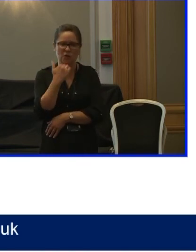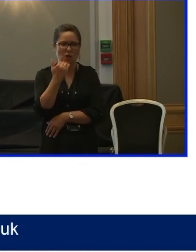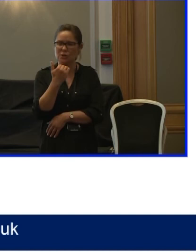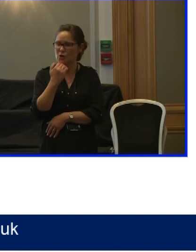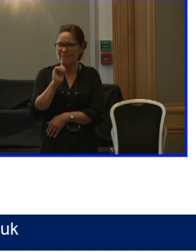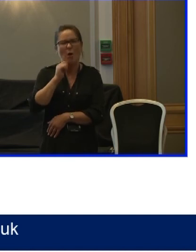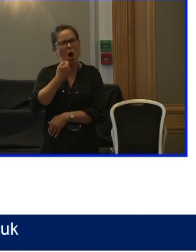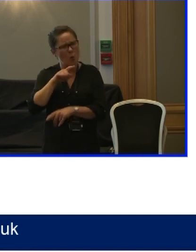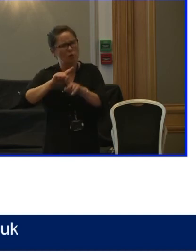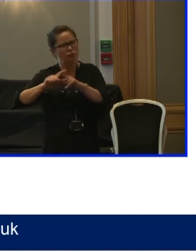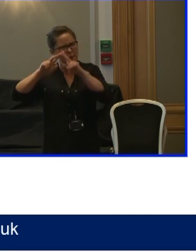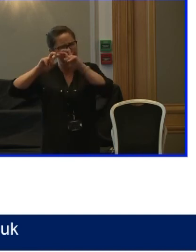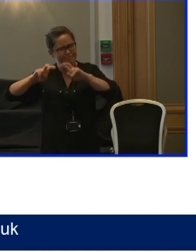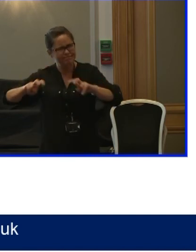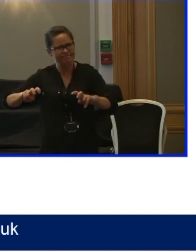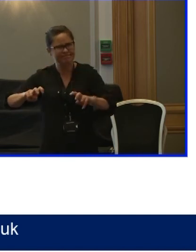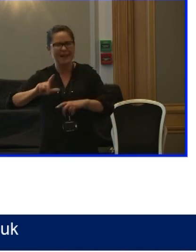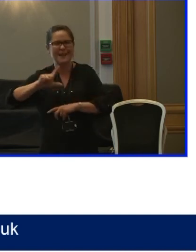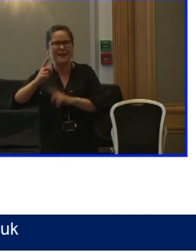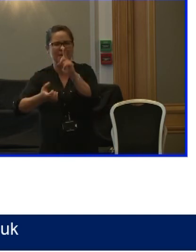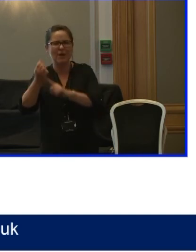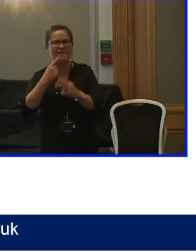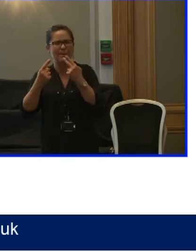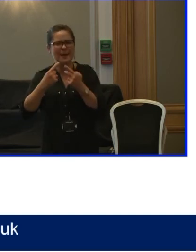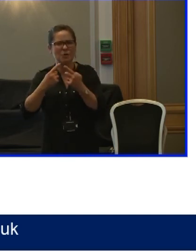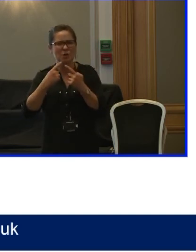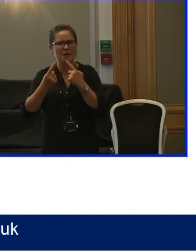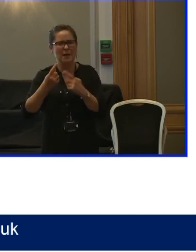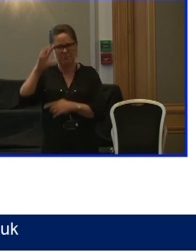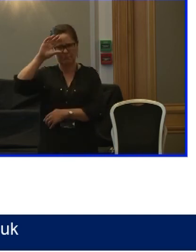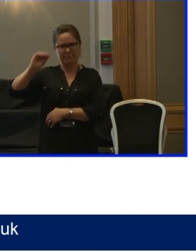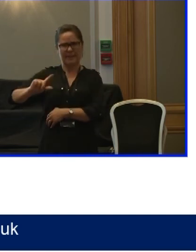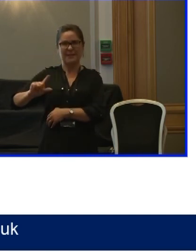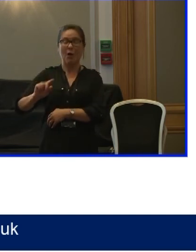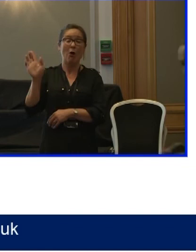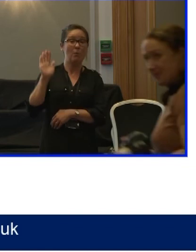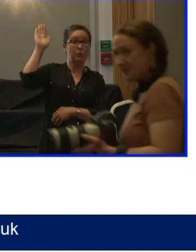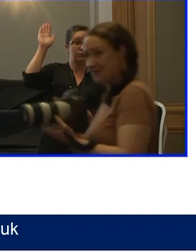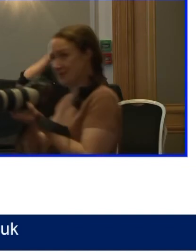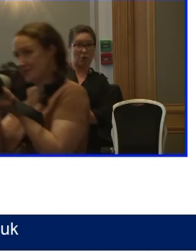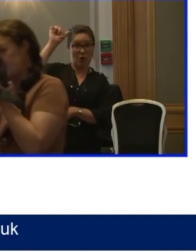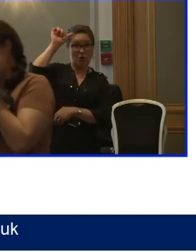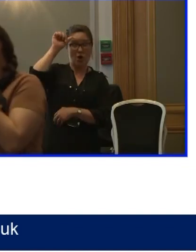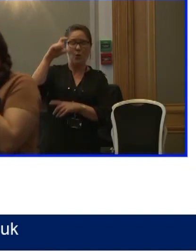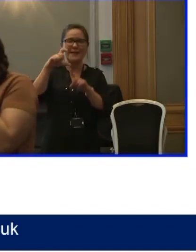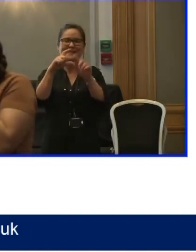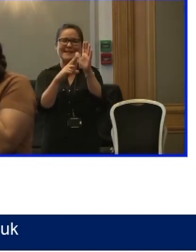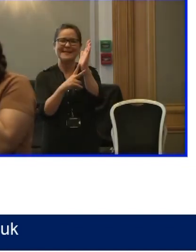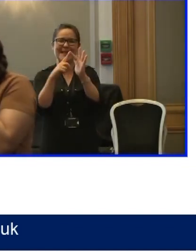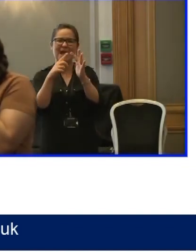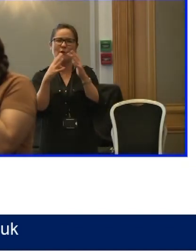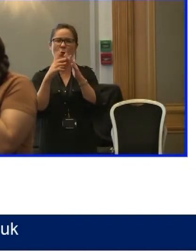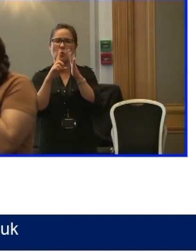and email address, and we'll probably get back to you on that one. Oh, I've got somebody at the back who might know. Yeah. Dave Williams from RNIB. It's